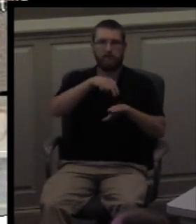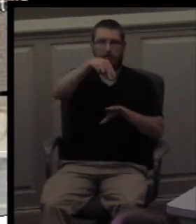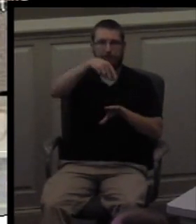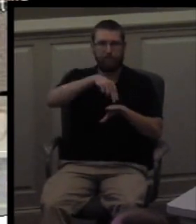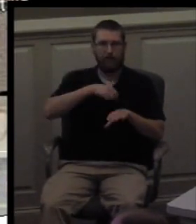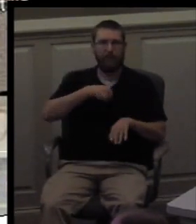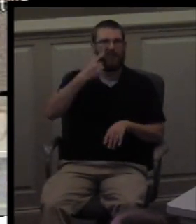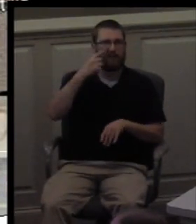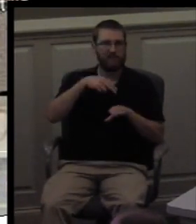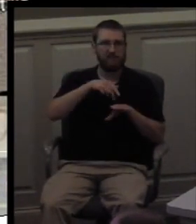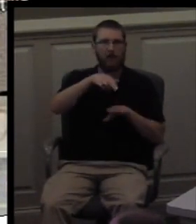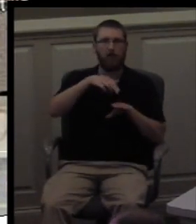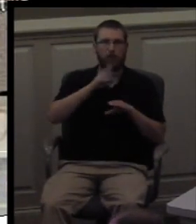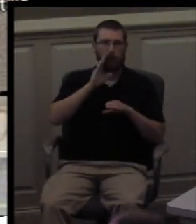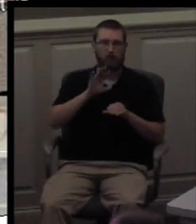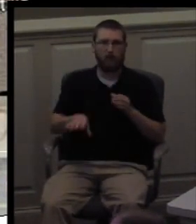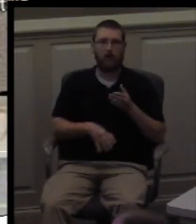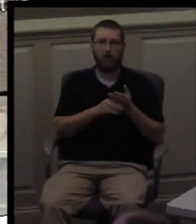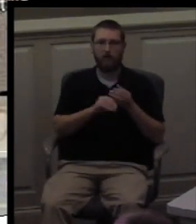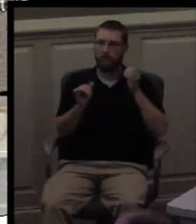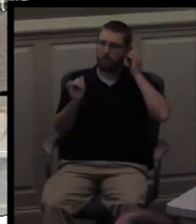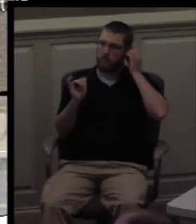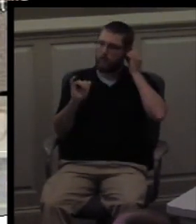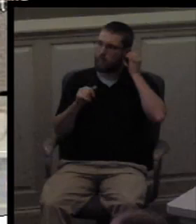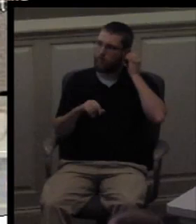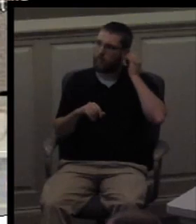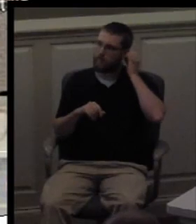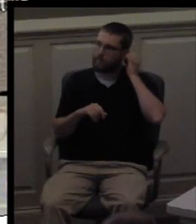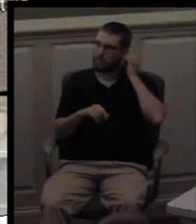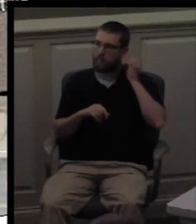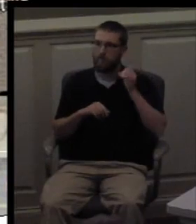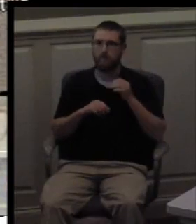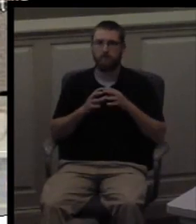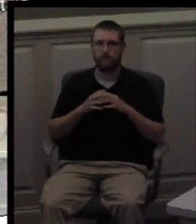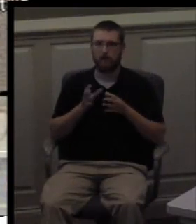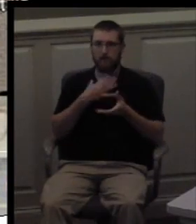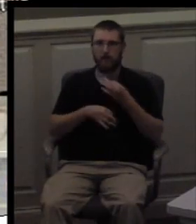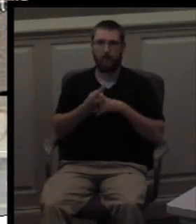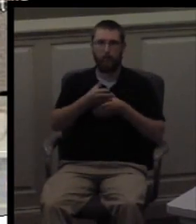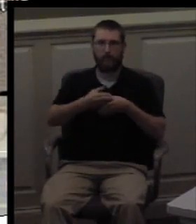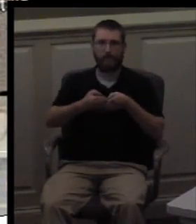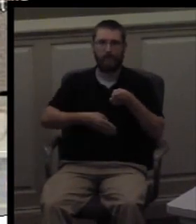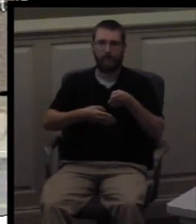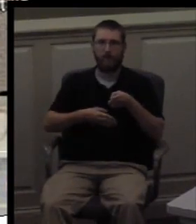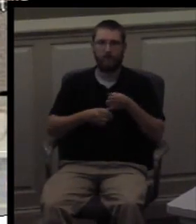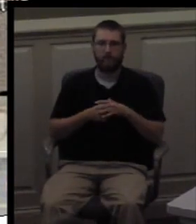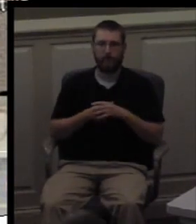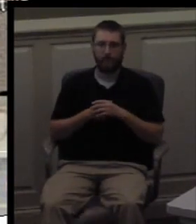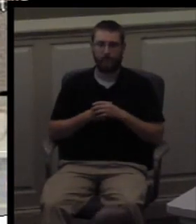think, that would link the two plazas together instead of just ending the way it does right here on the east